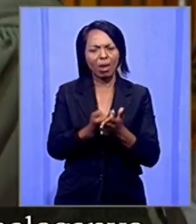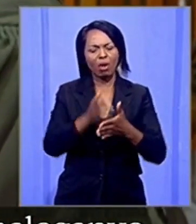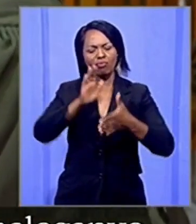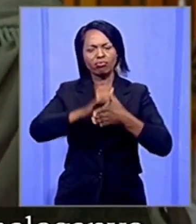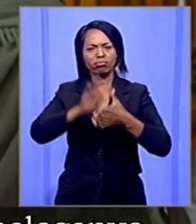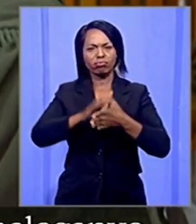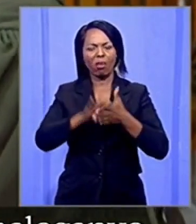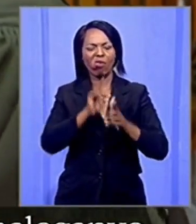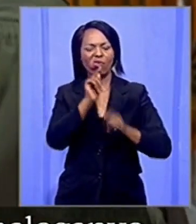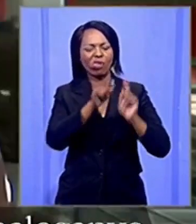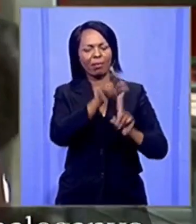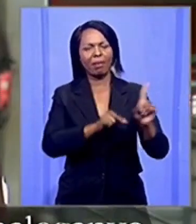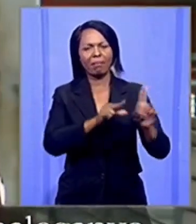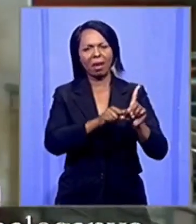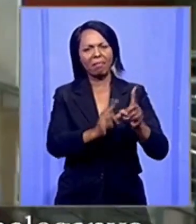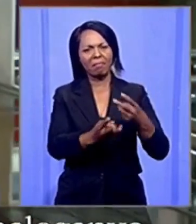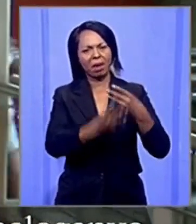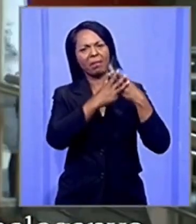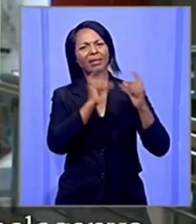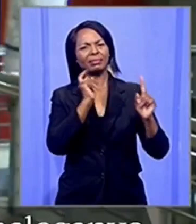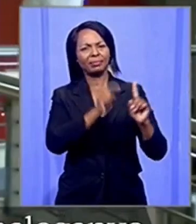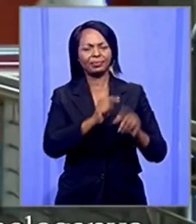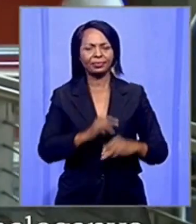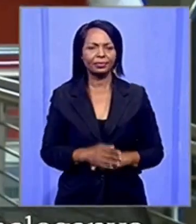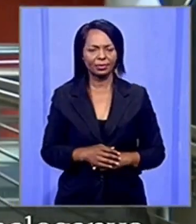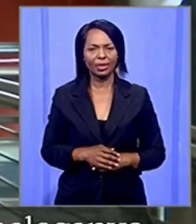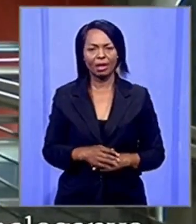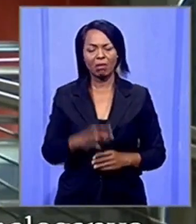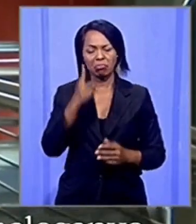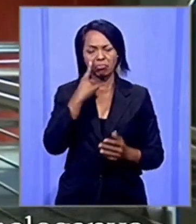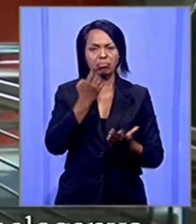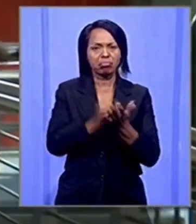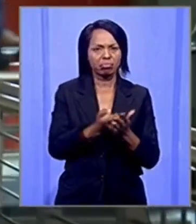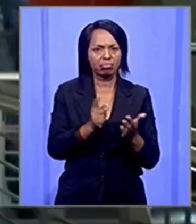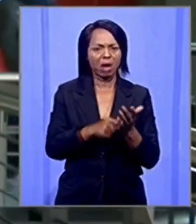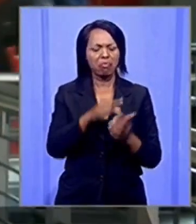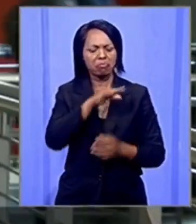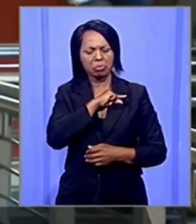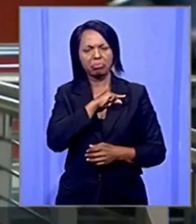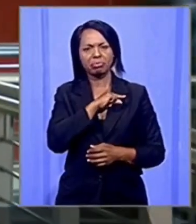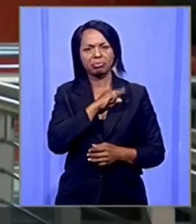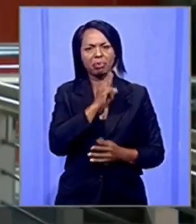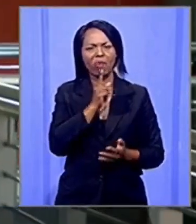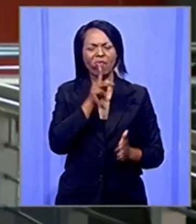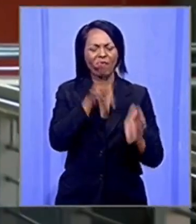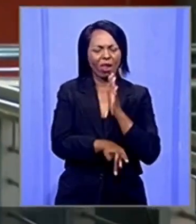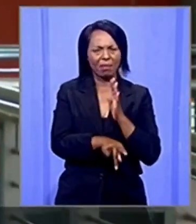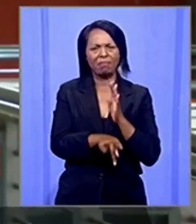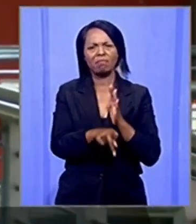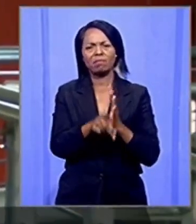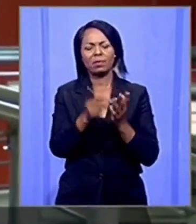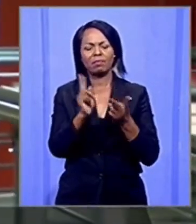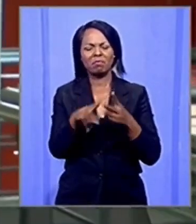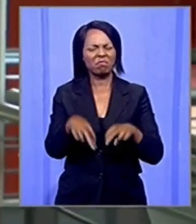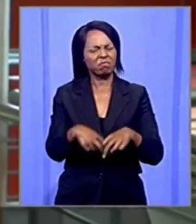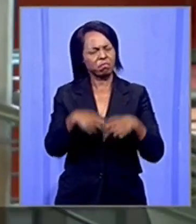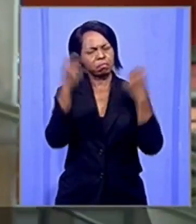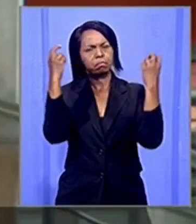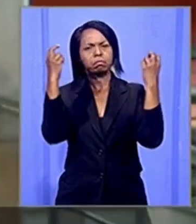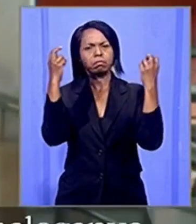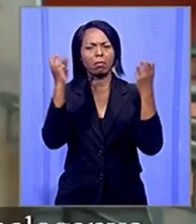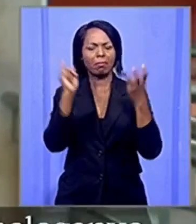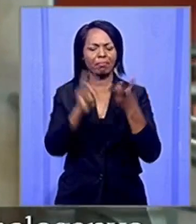go molatofatsa. Indeed, this verdict of guilt in all charges of murder and all charges of rape, as